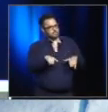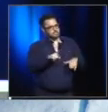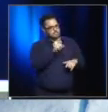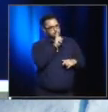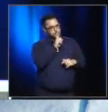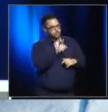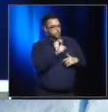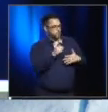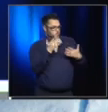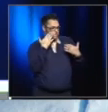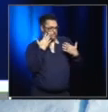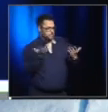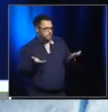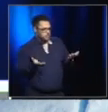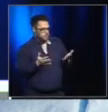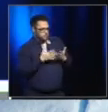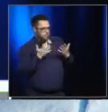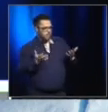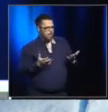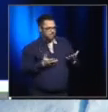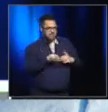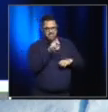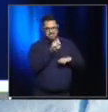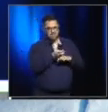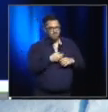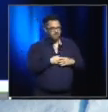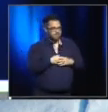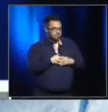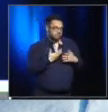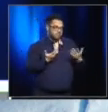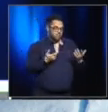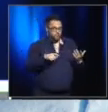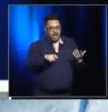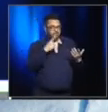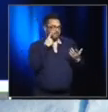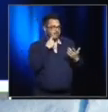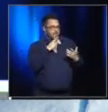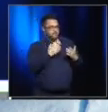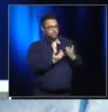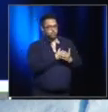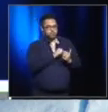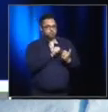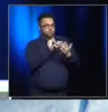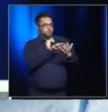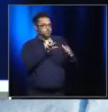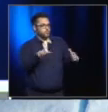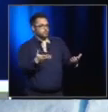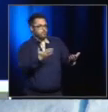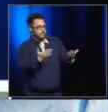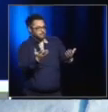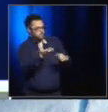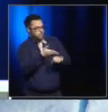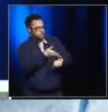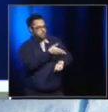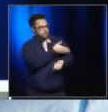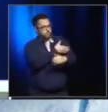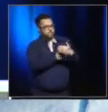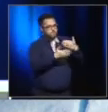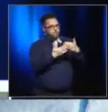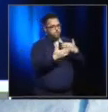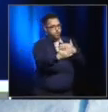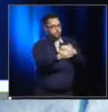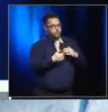know, we don't know enough. It is hard. We do have to think of new ways to do things if we're going to try and make progress.